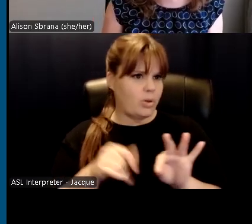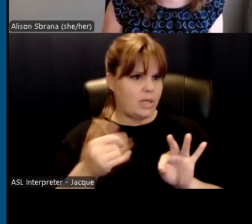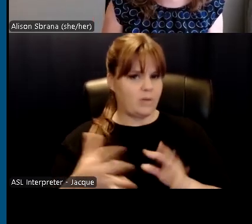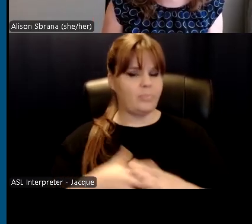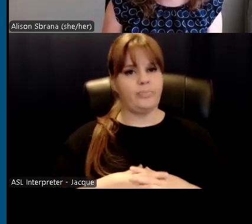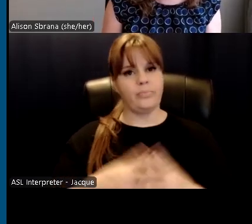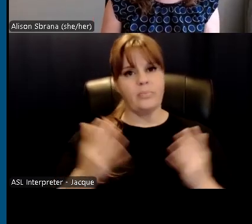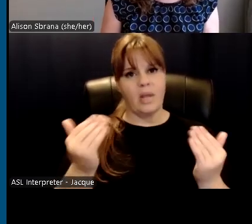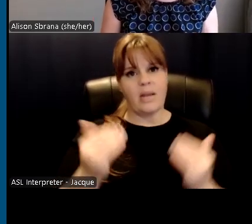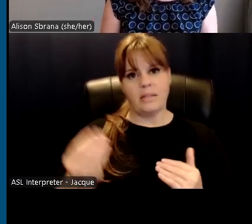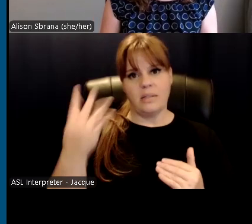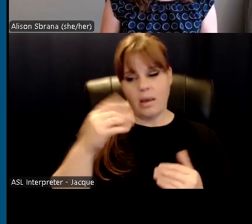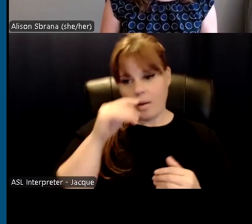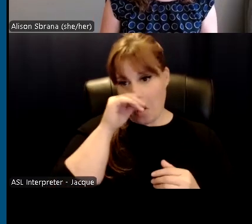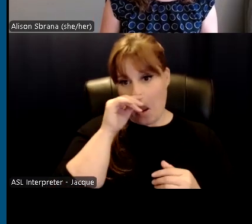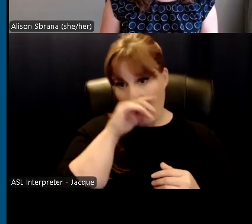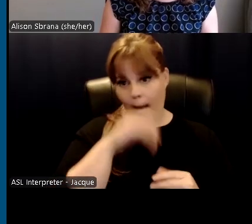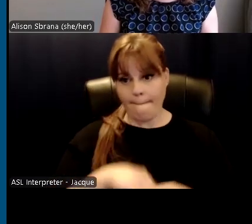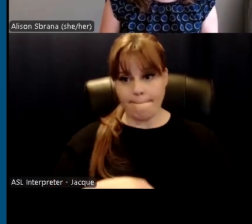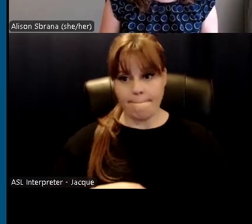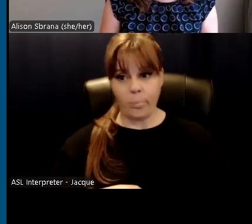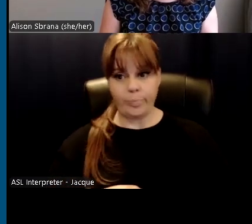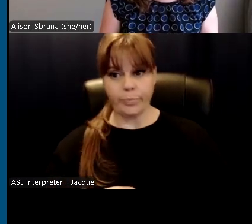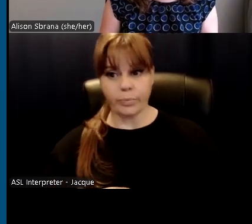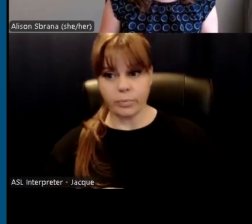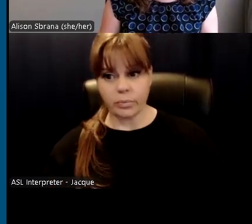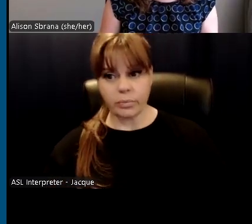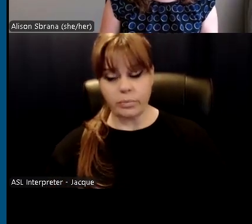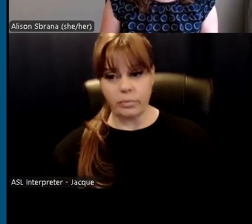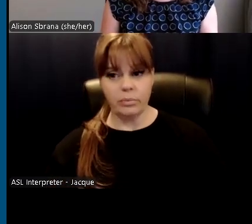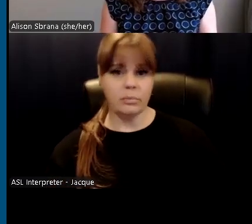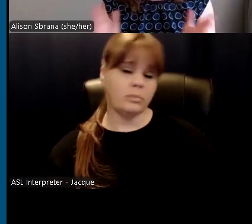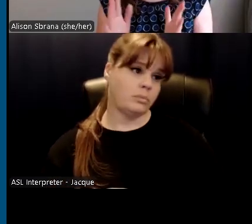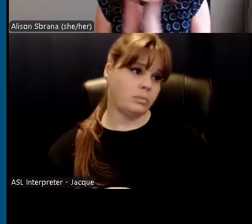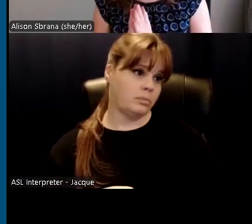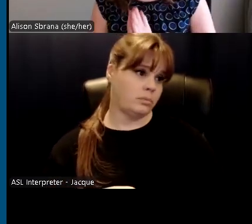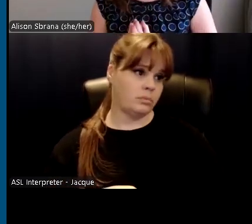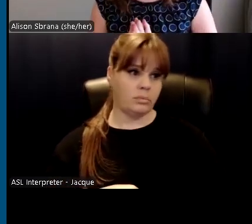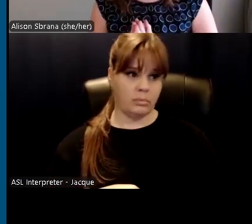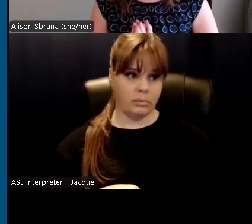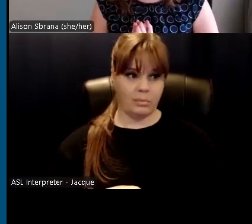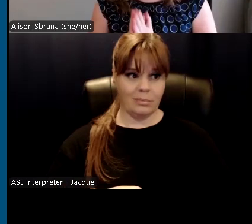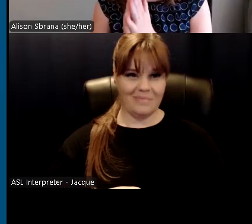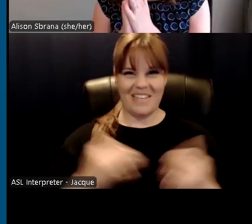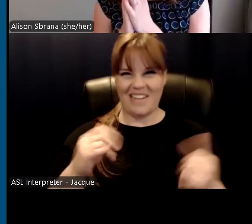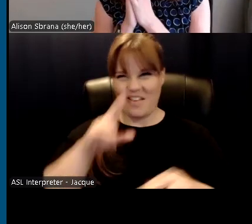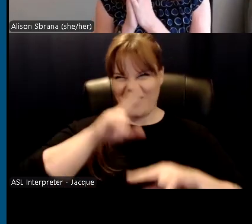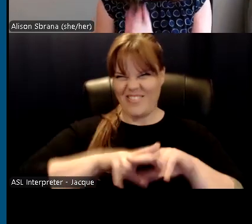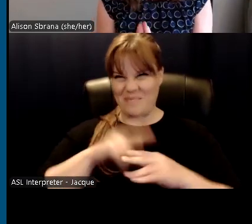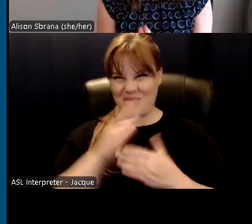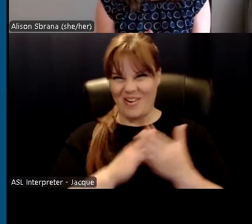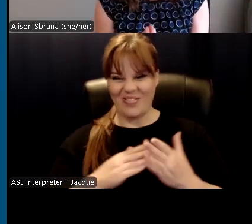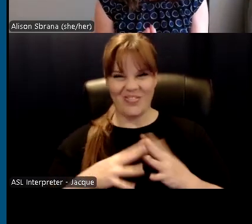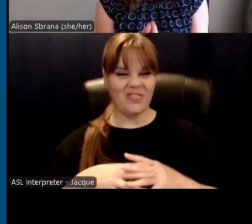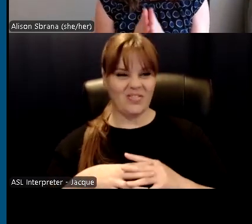Next slide, please. So now for the fun part. I'm